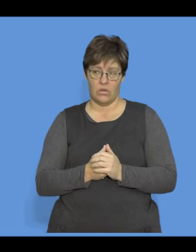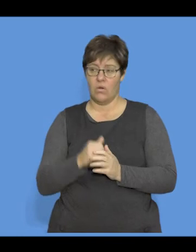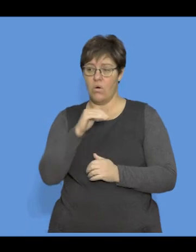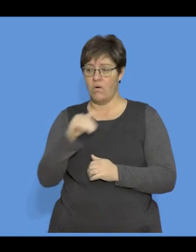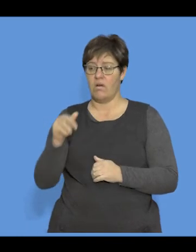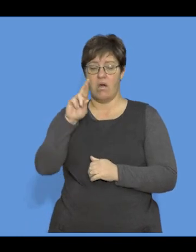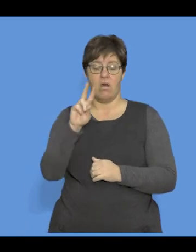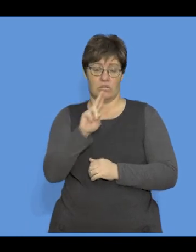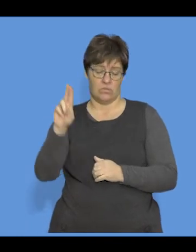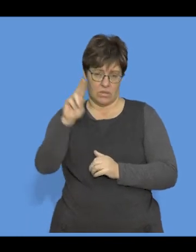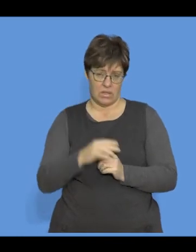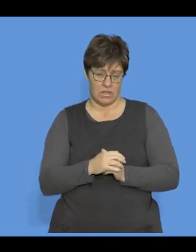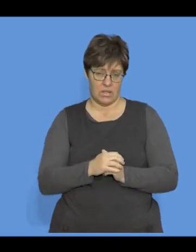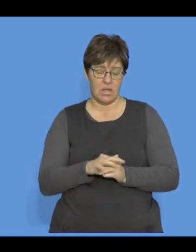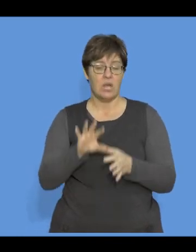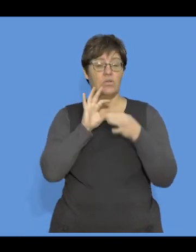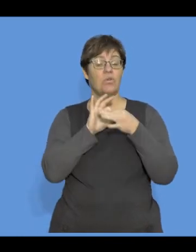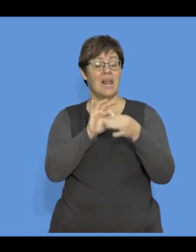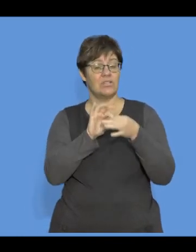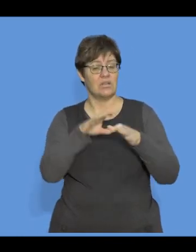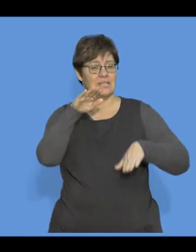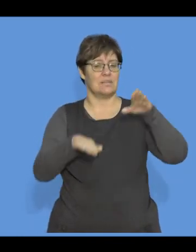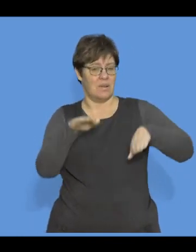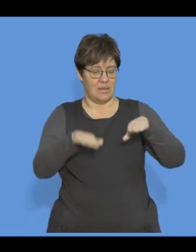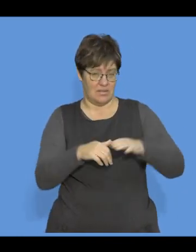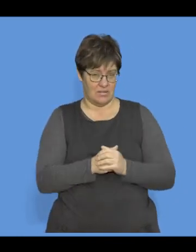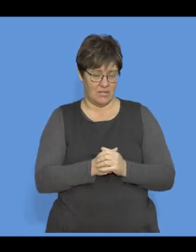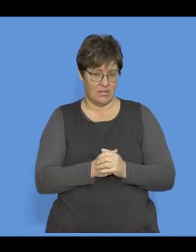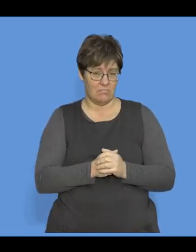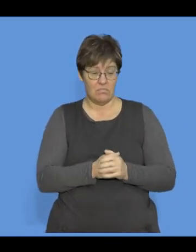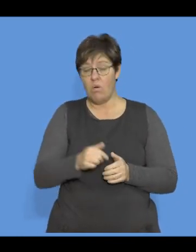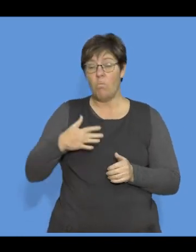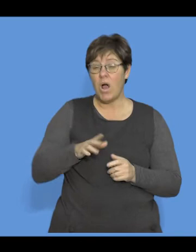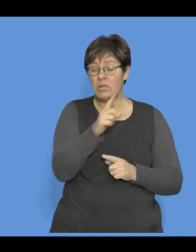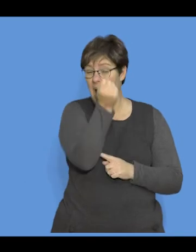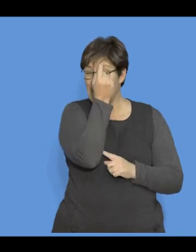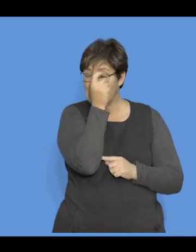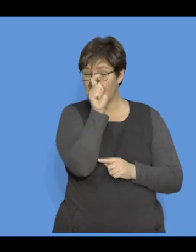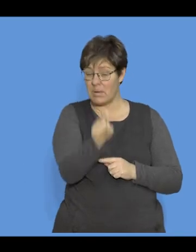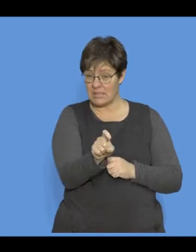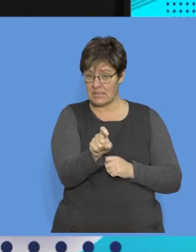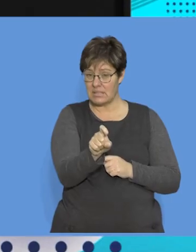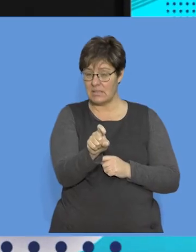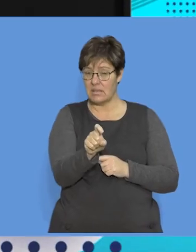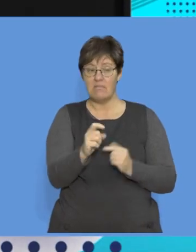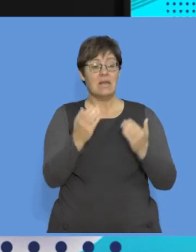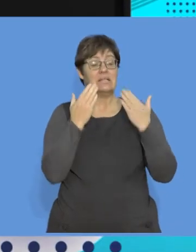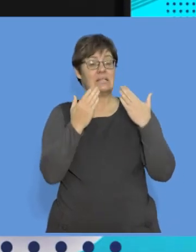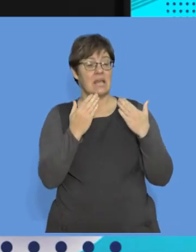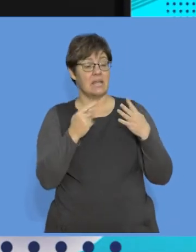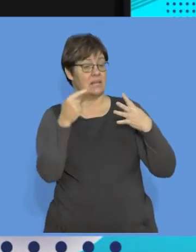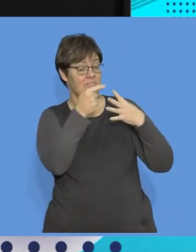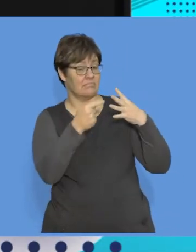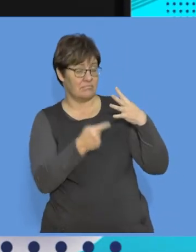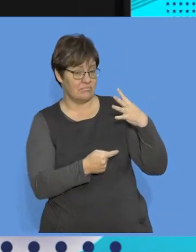squared. So the relationships are very similar. In fact, what I want you to understand is when you're studying this particular